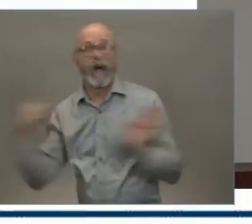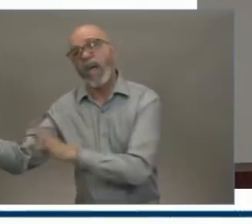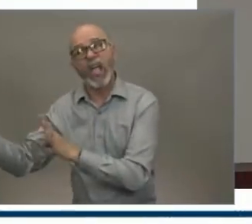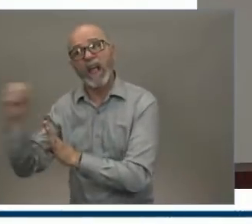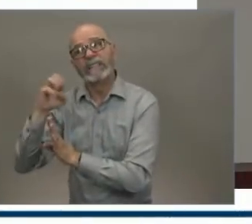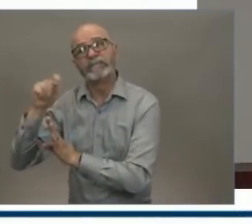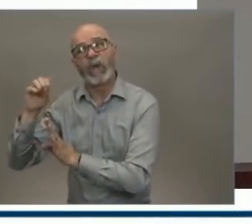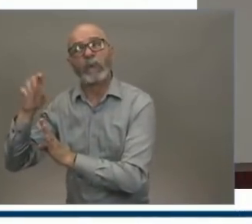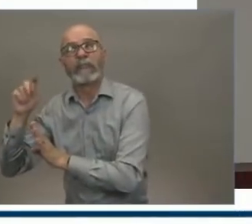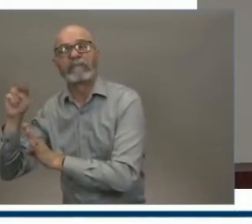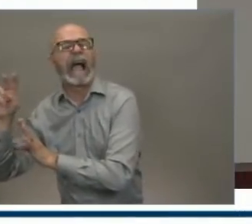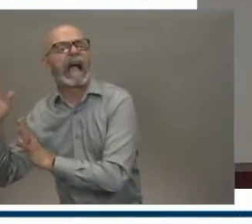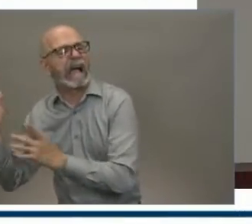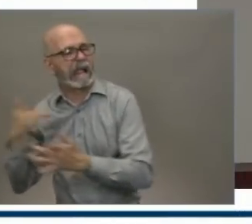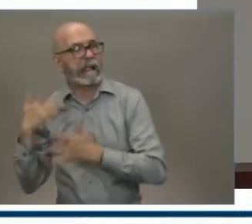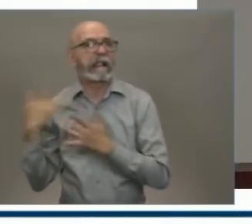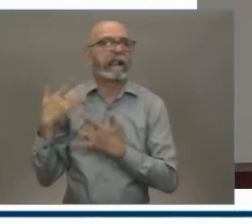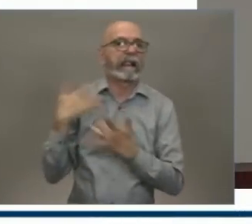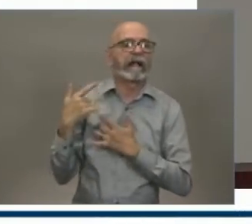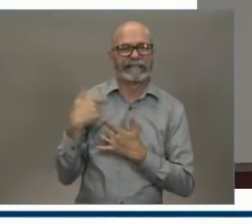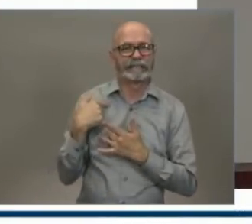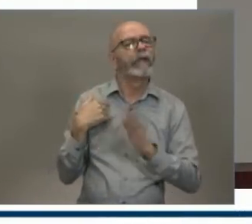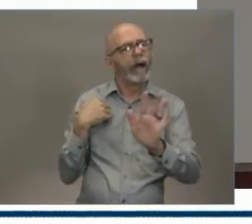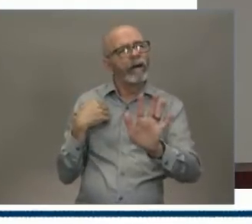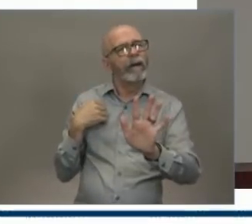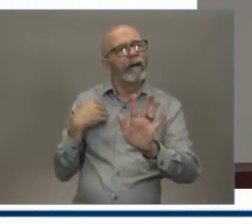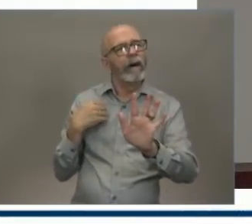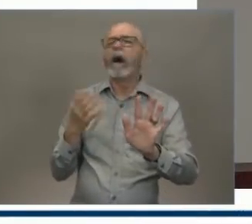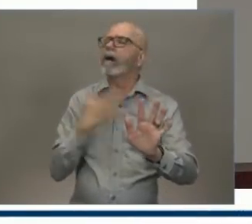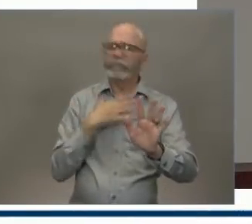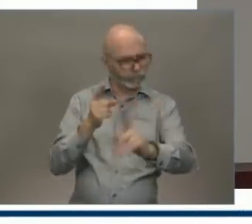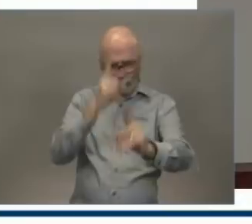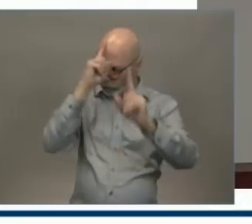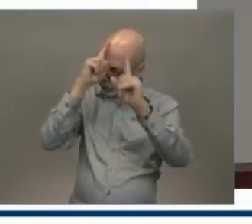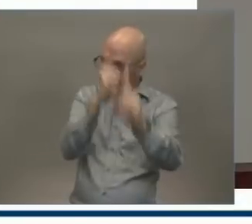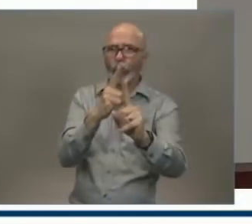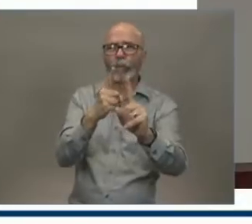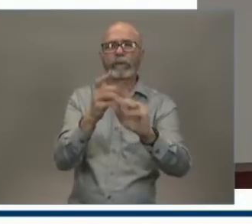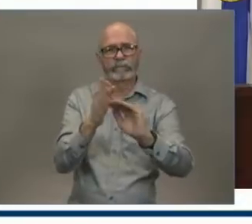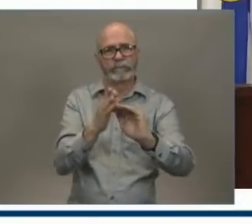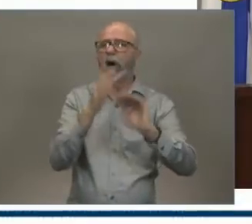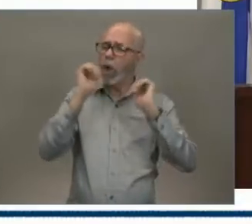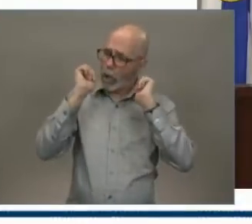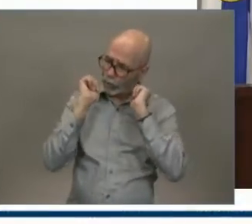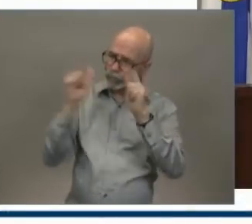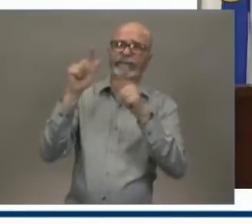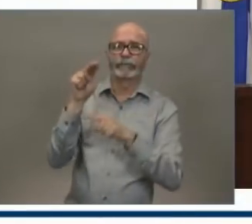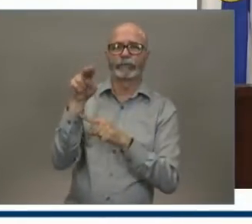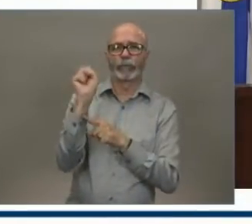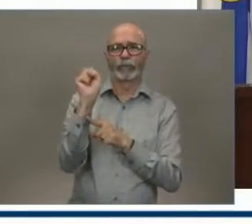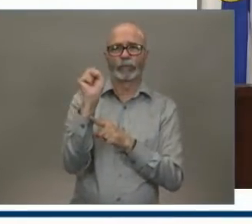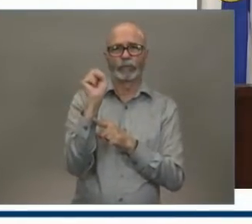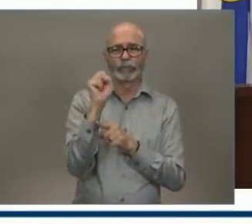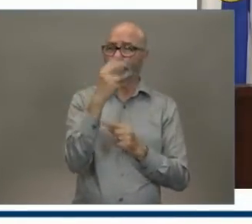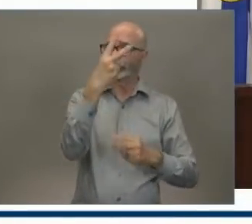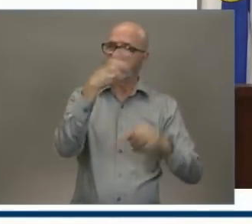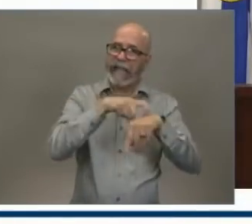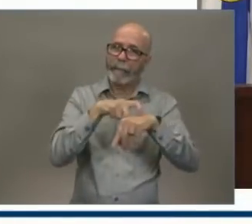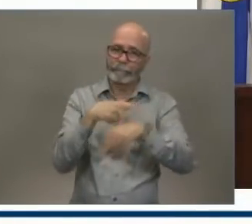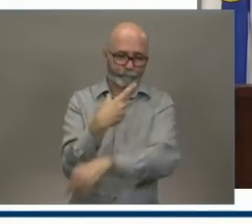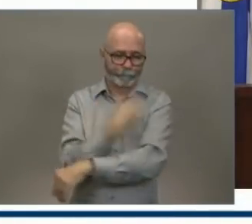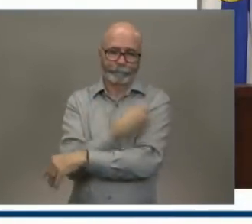Nova Scotian the opportunity to get 2 doses of vaccine by the end of September. Go ahead, Natasha, with your follow-up. Thank